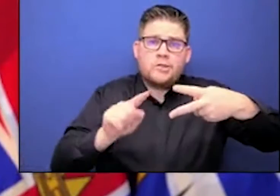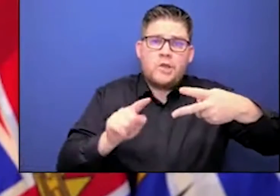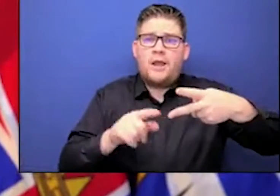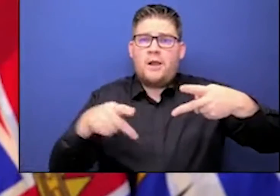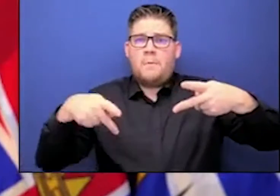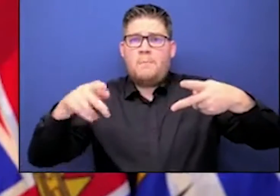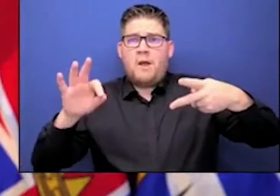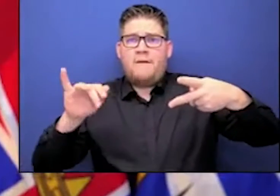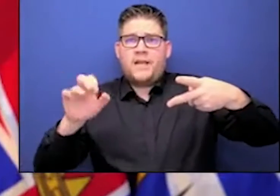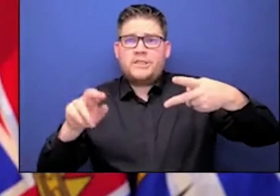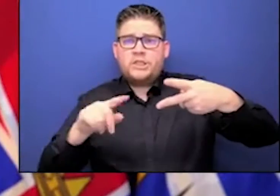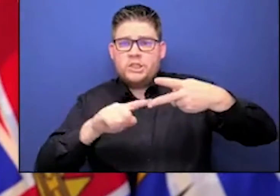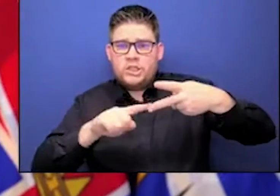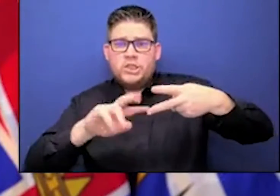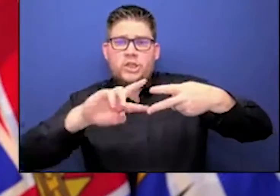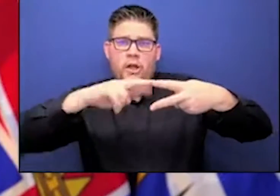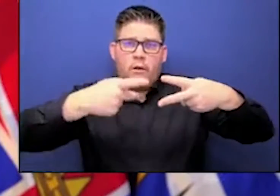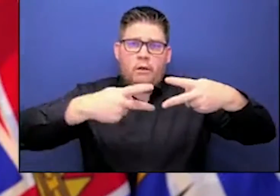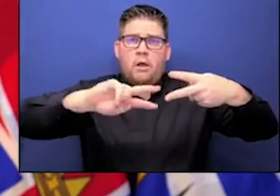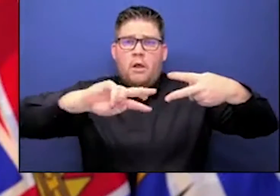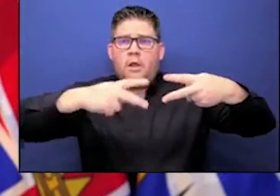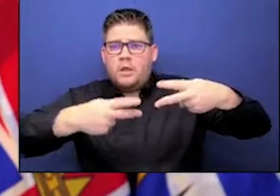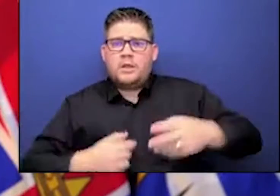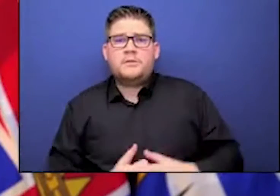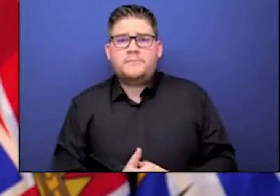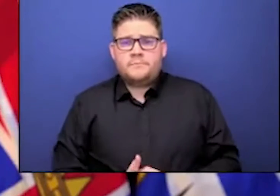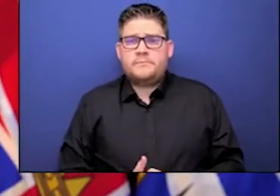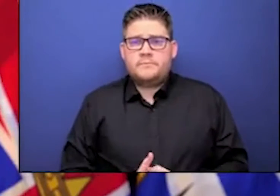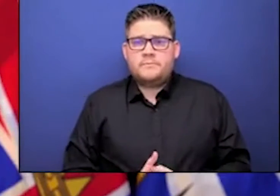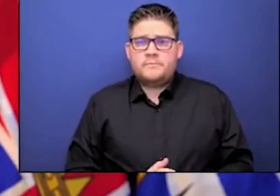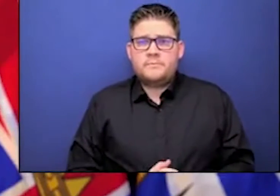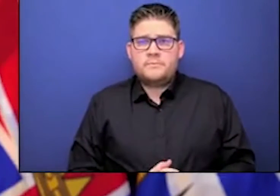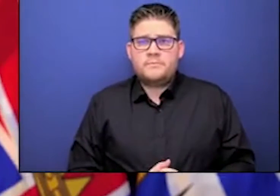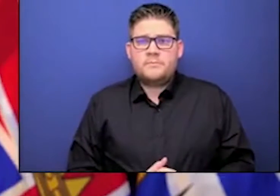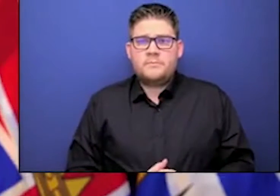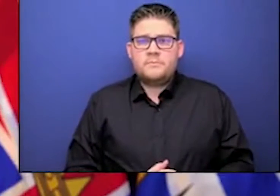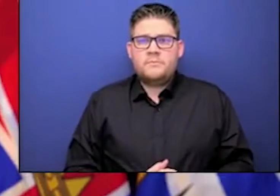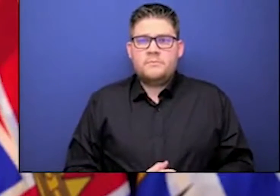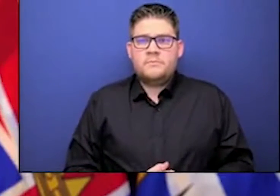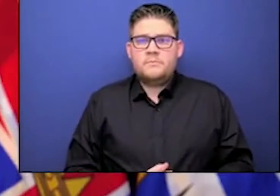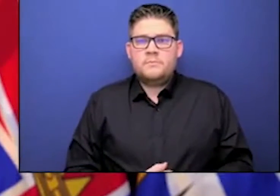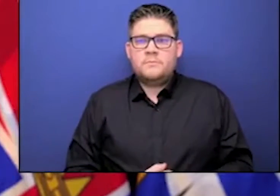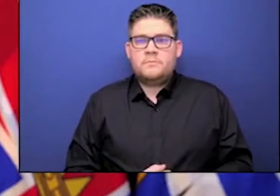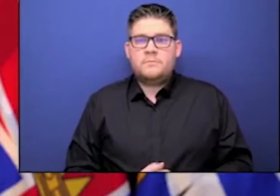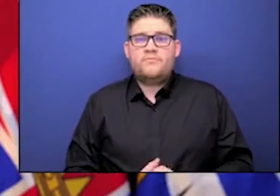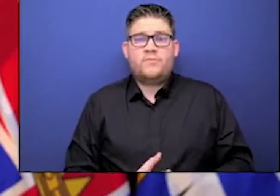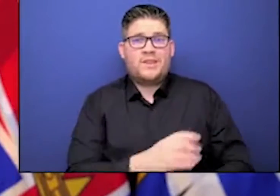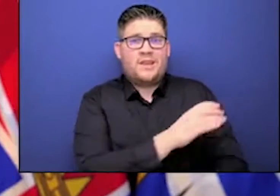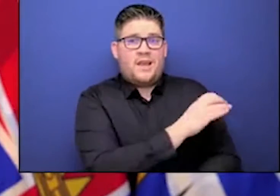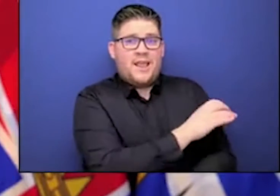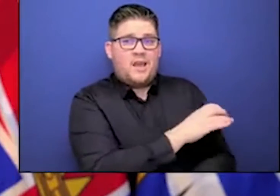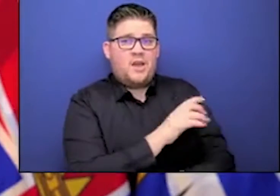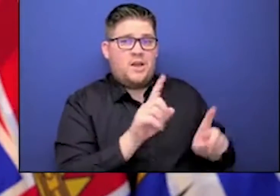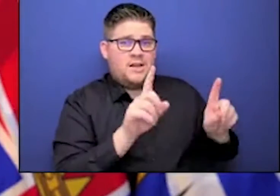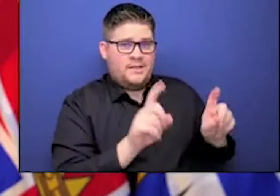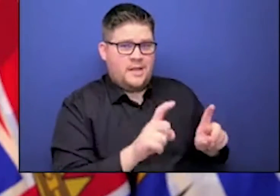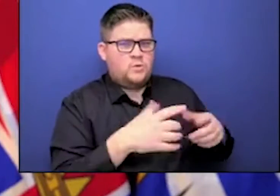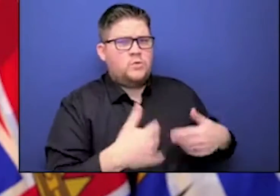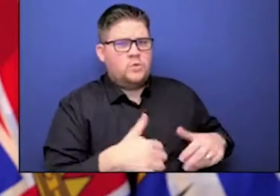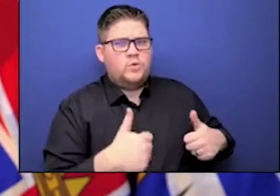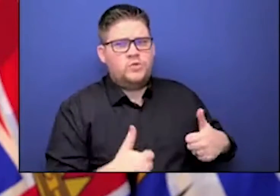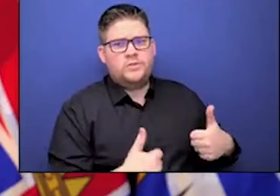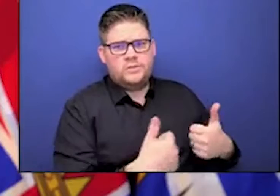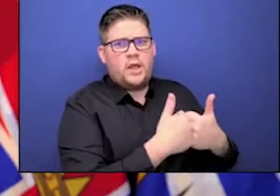AstraZeneca, the trials themselves were challenging, and the 2-dose efficacy that is